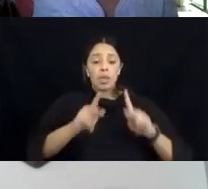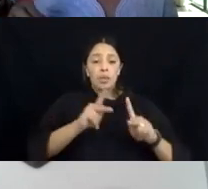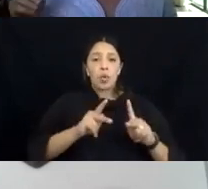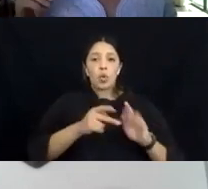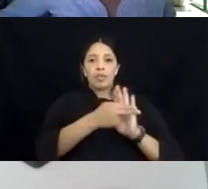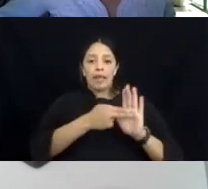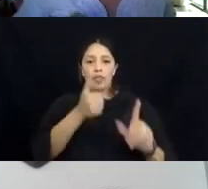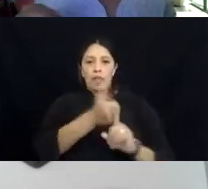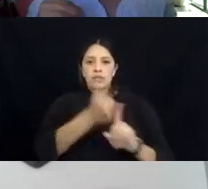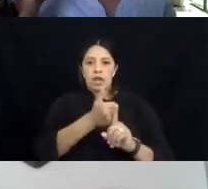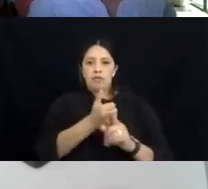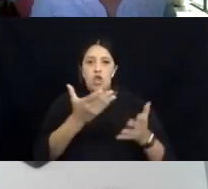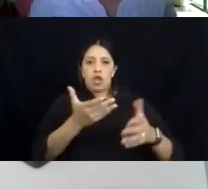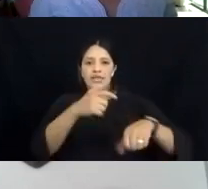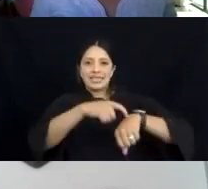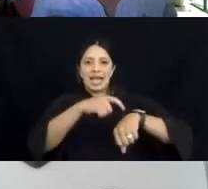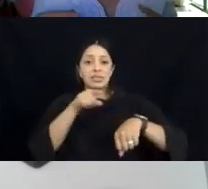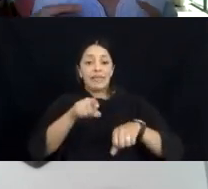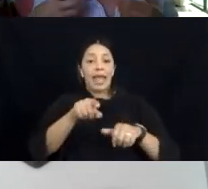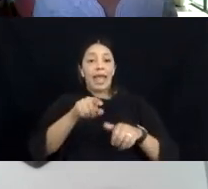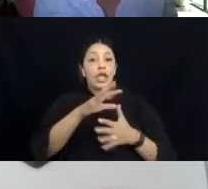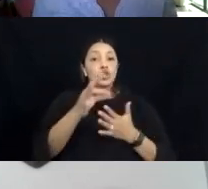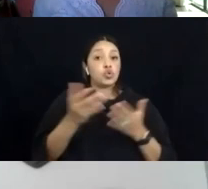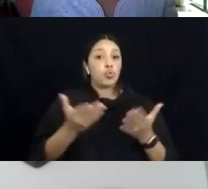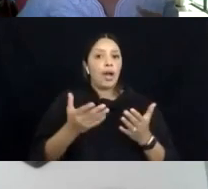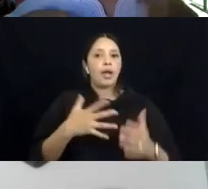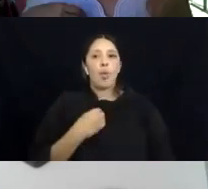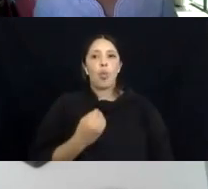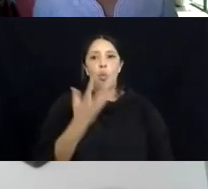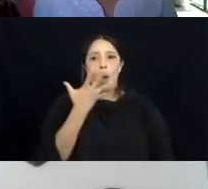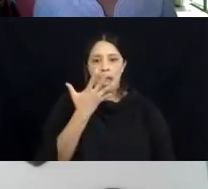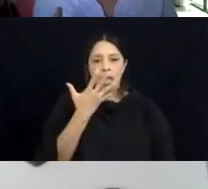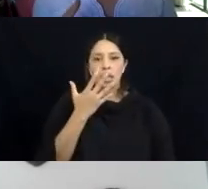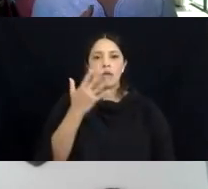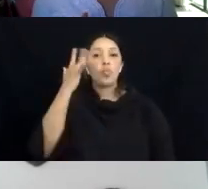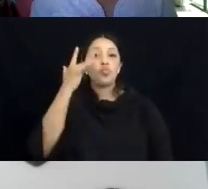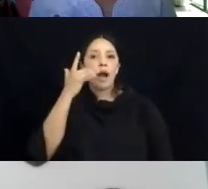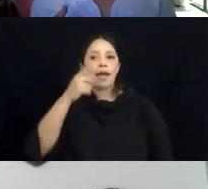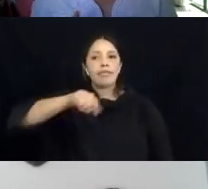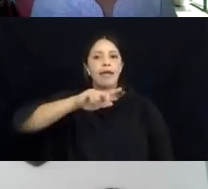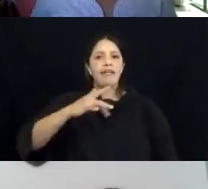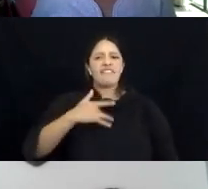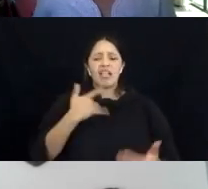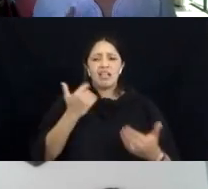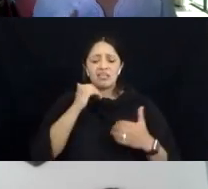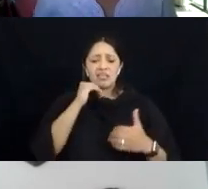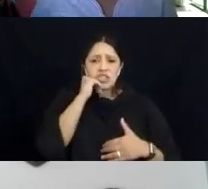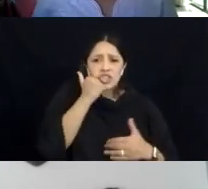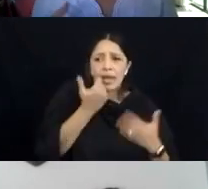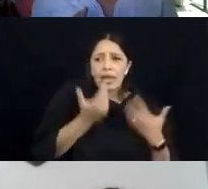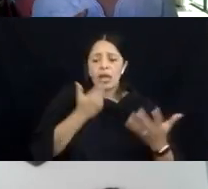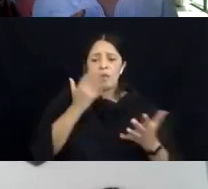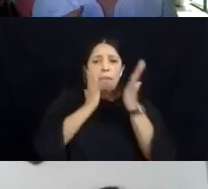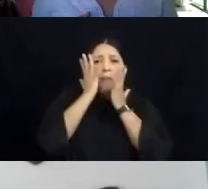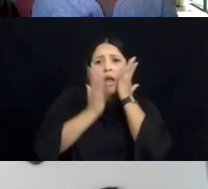lot of times they will choose white because of the shame, because of, you know, having been put down